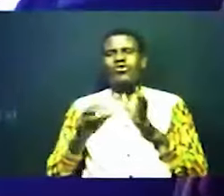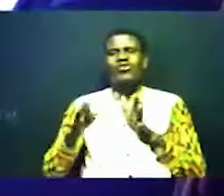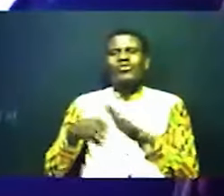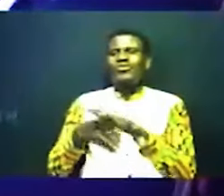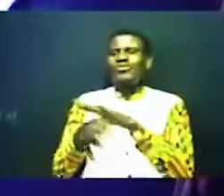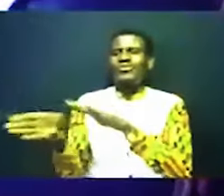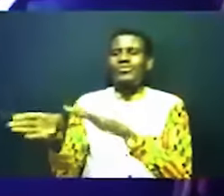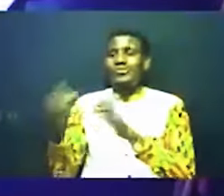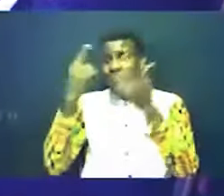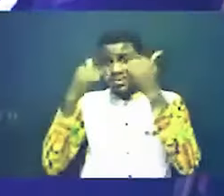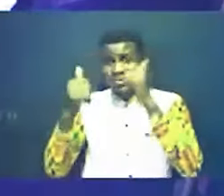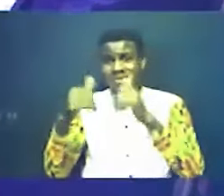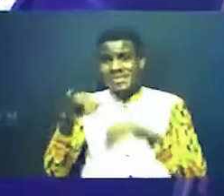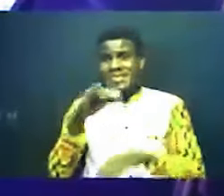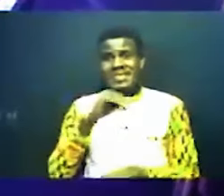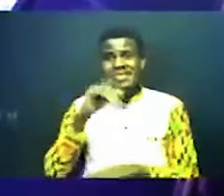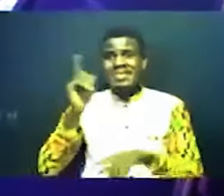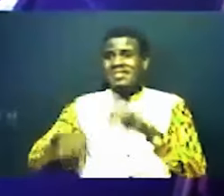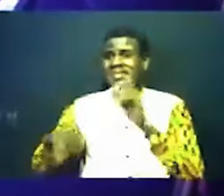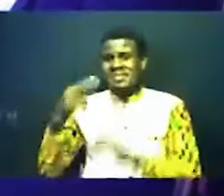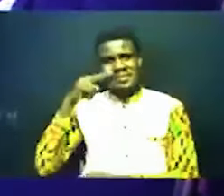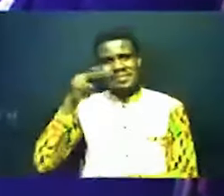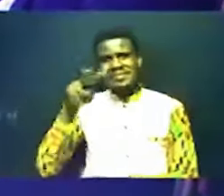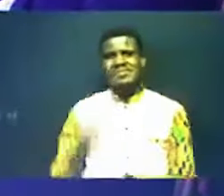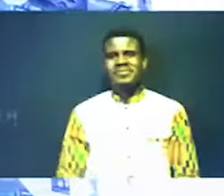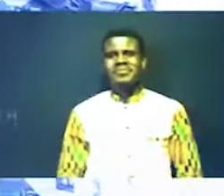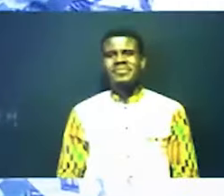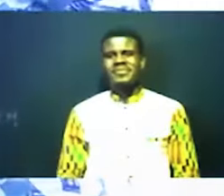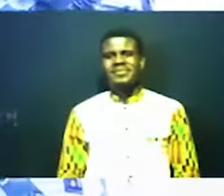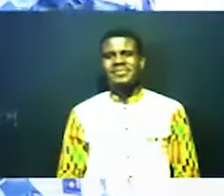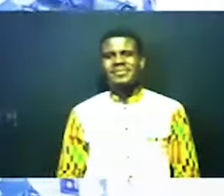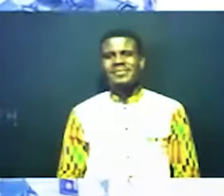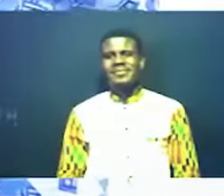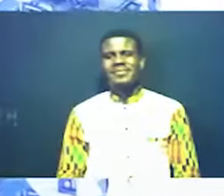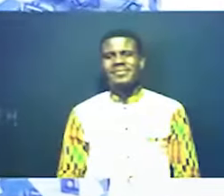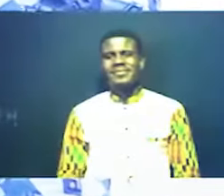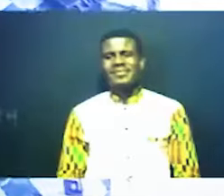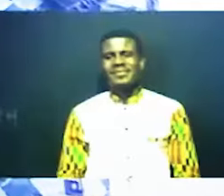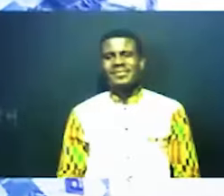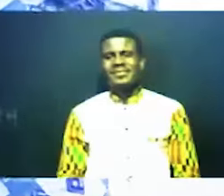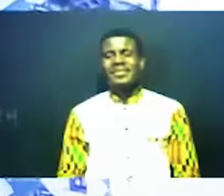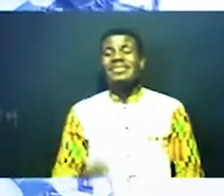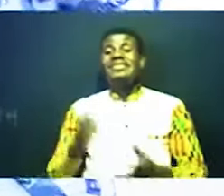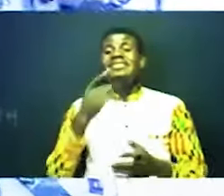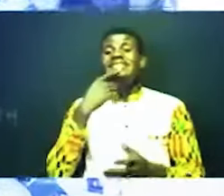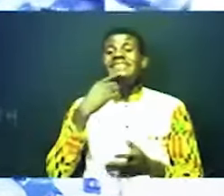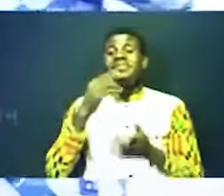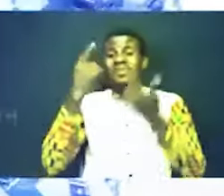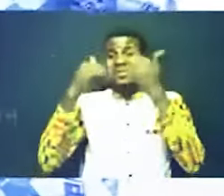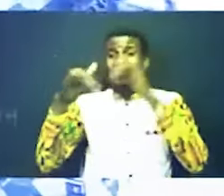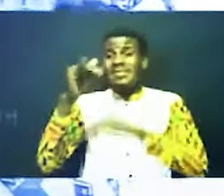social bebre free work and we say we hunu hwe. It's going to make it easy for them to enter heaven.